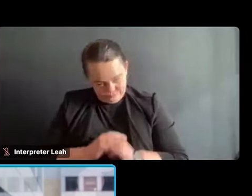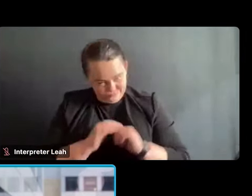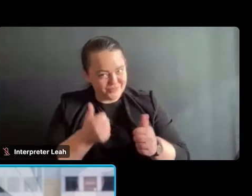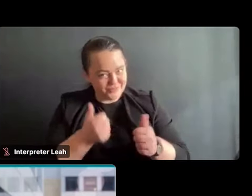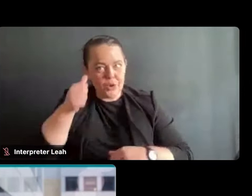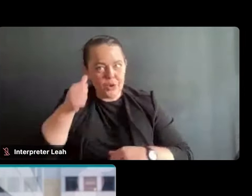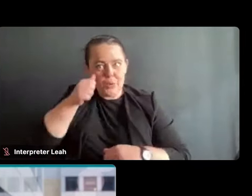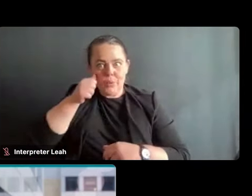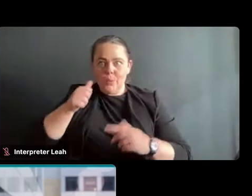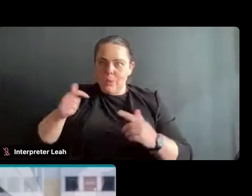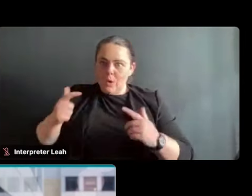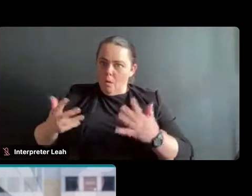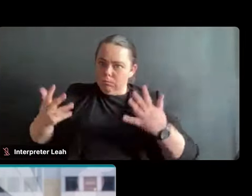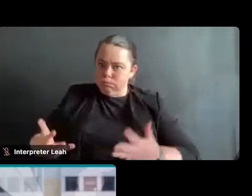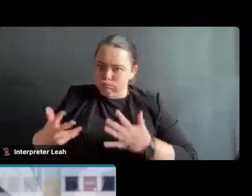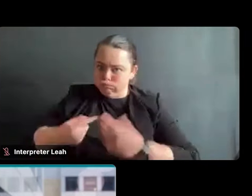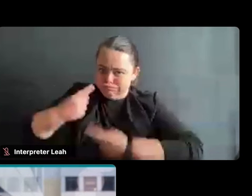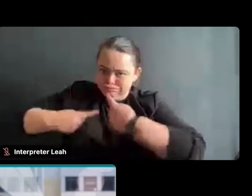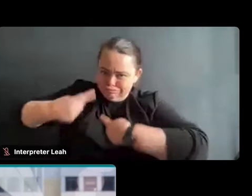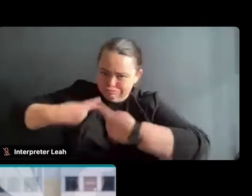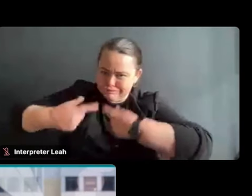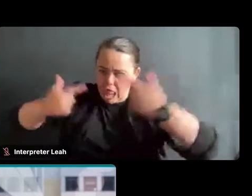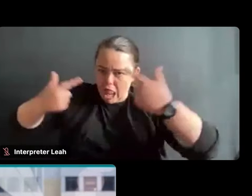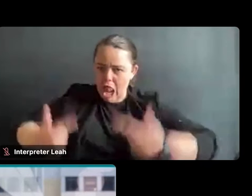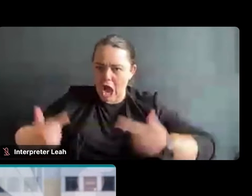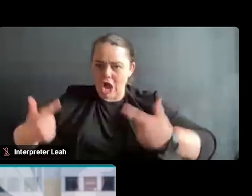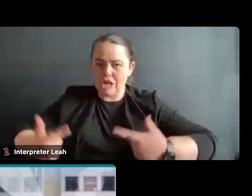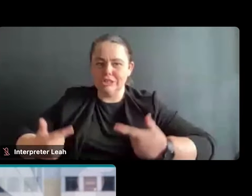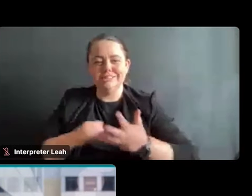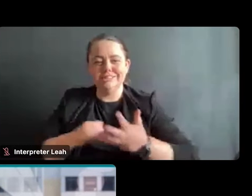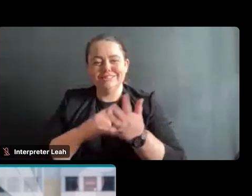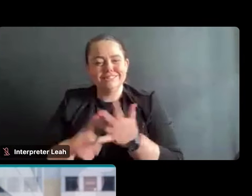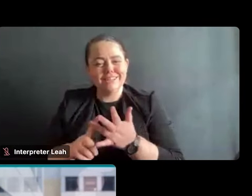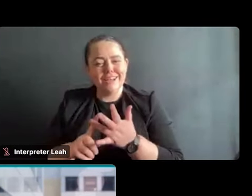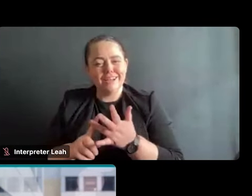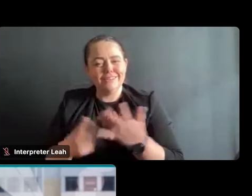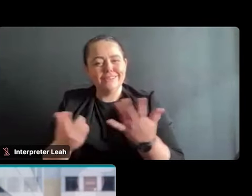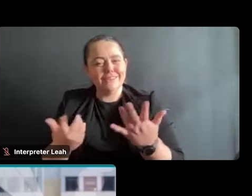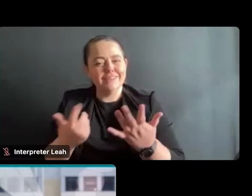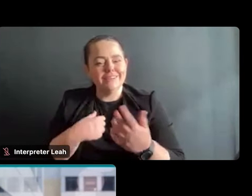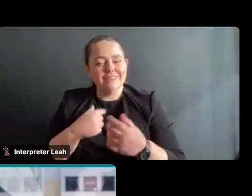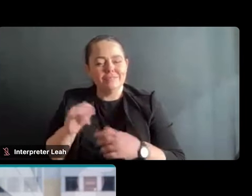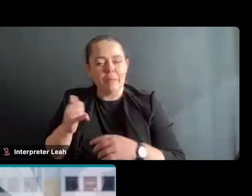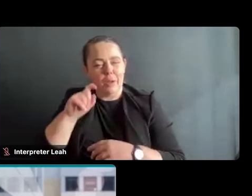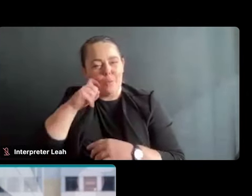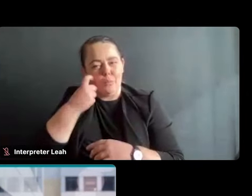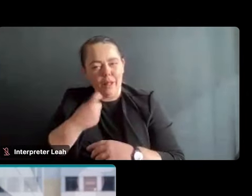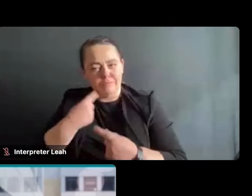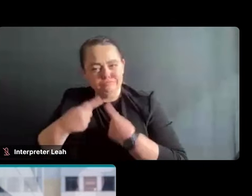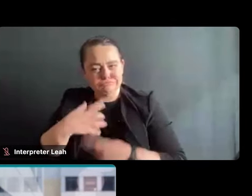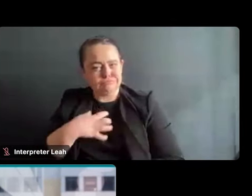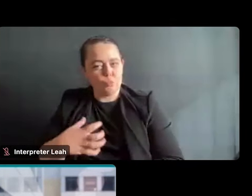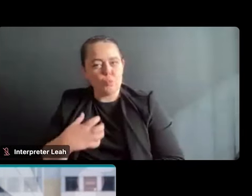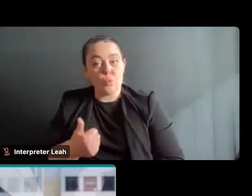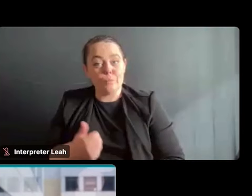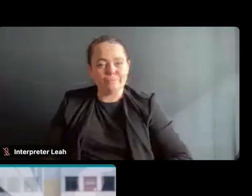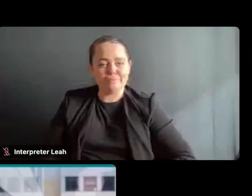to be a big section. So if we just go to the next slide, please. And then maybe the next slide after that.